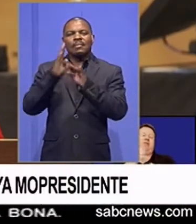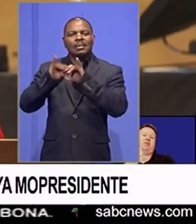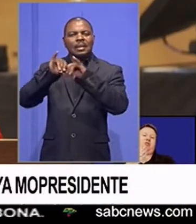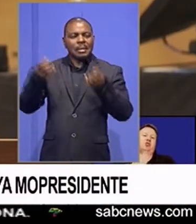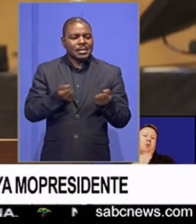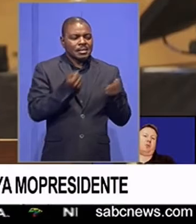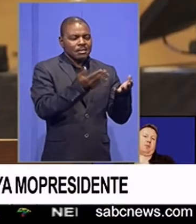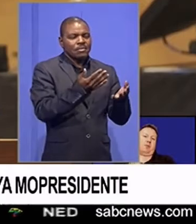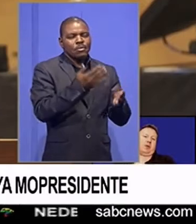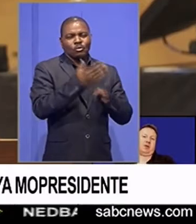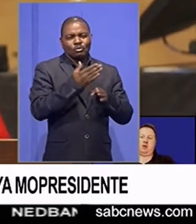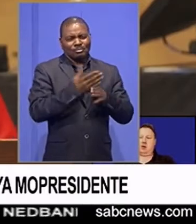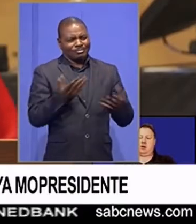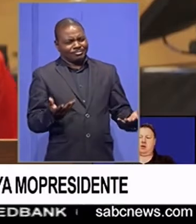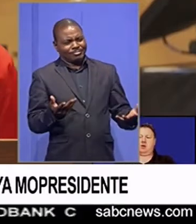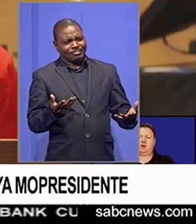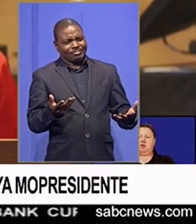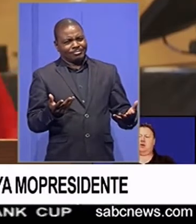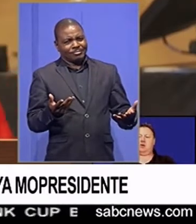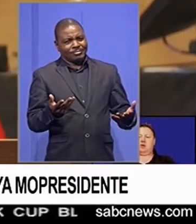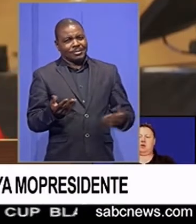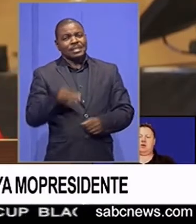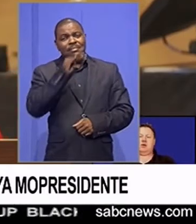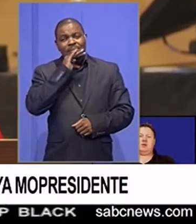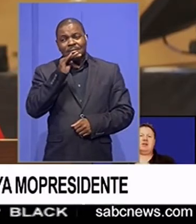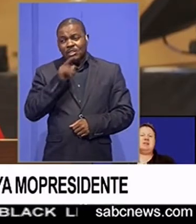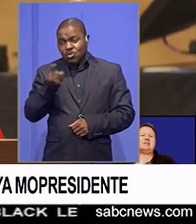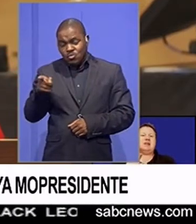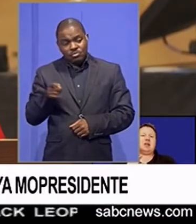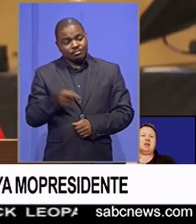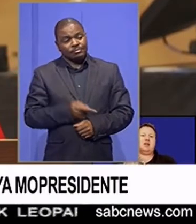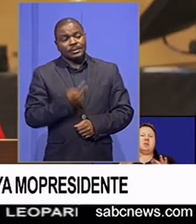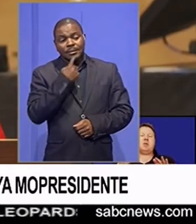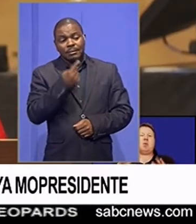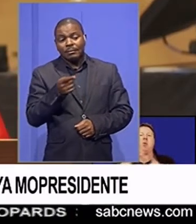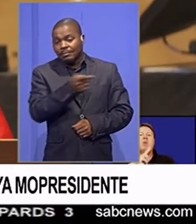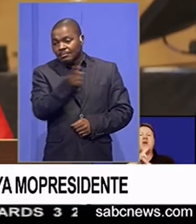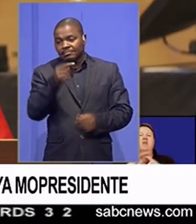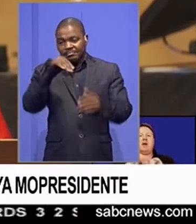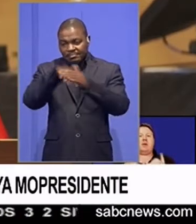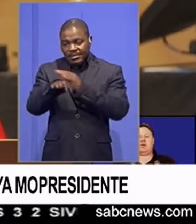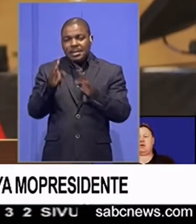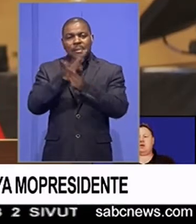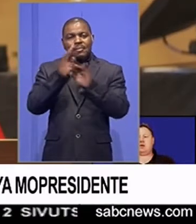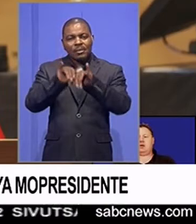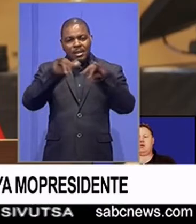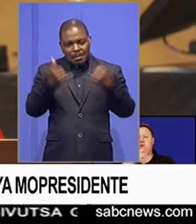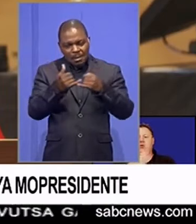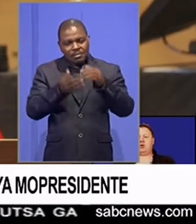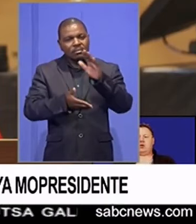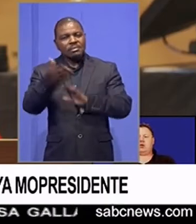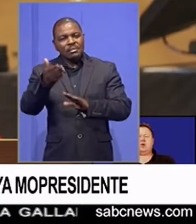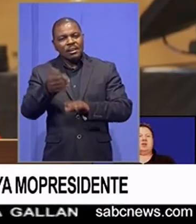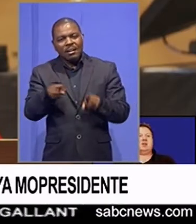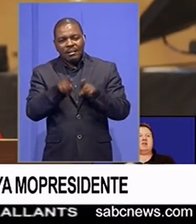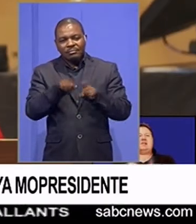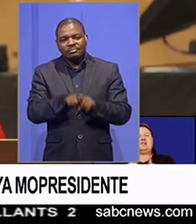Sending our people to the private sector for jobs is like sending a cattle for